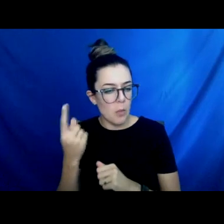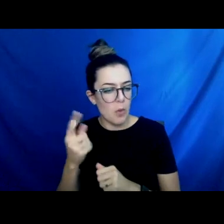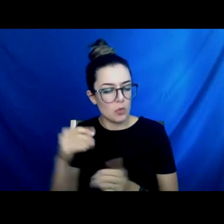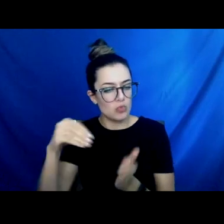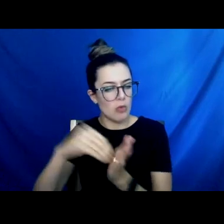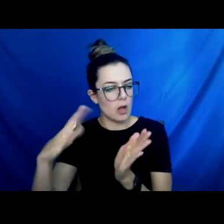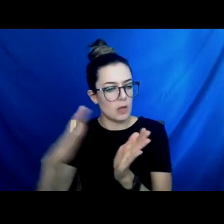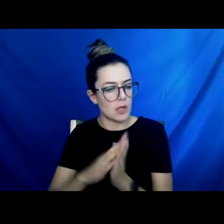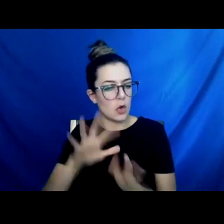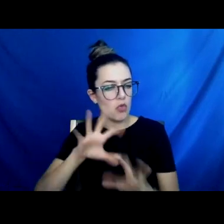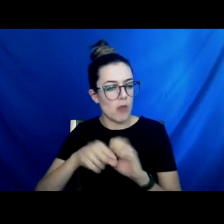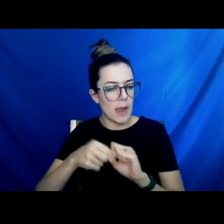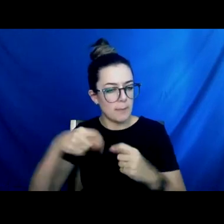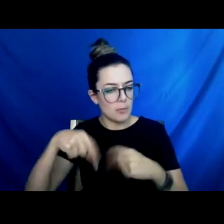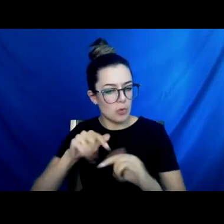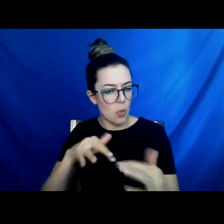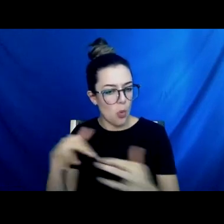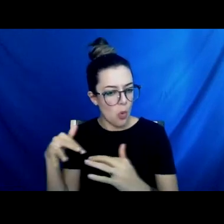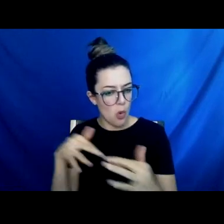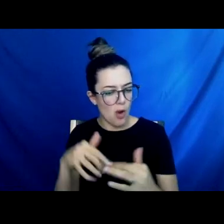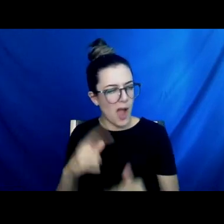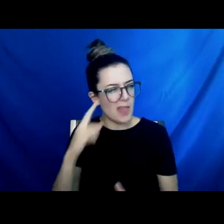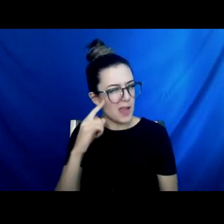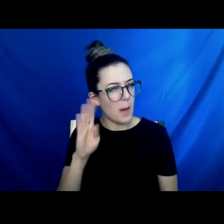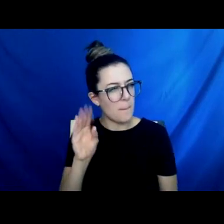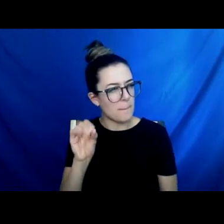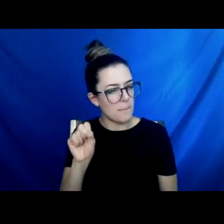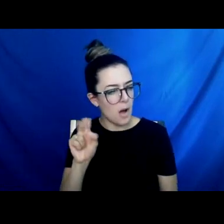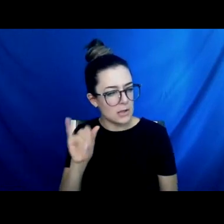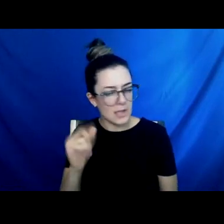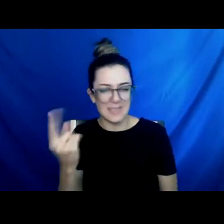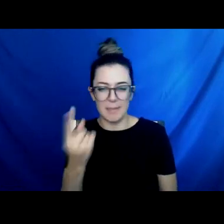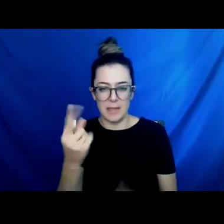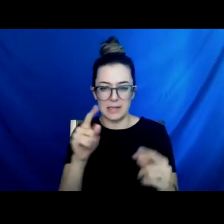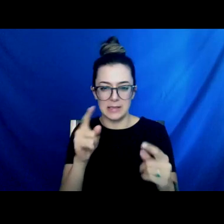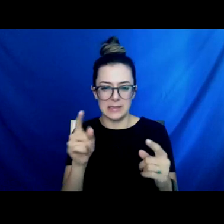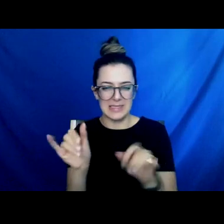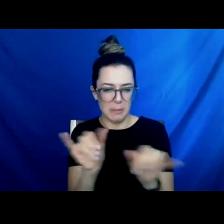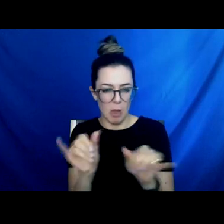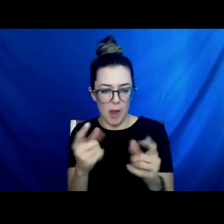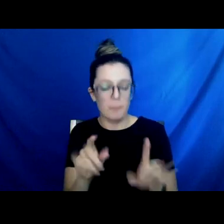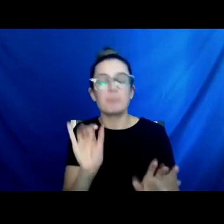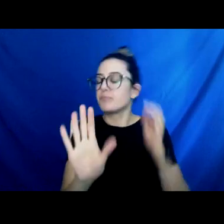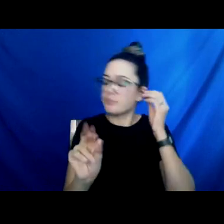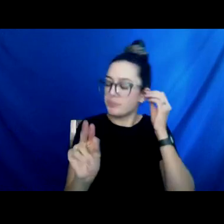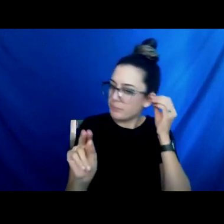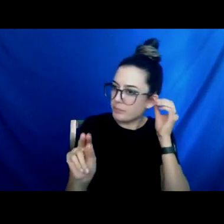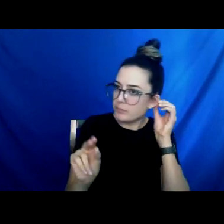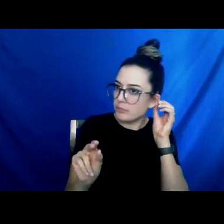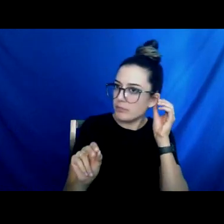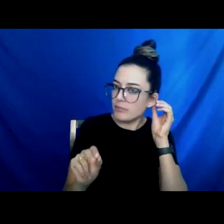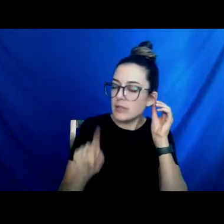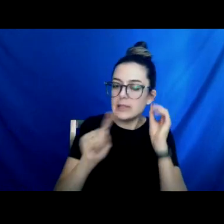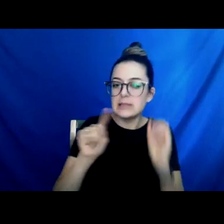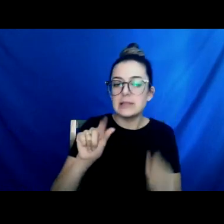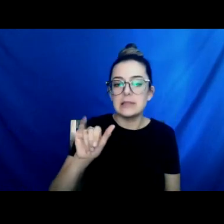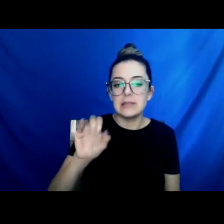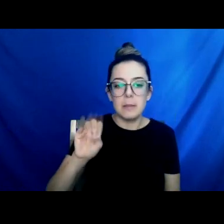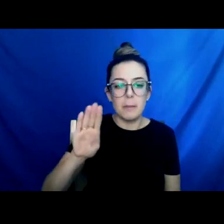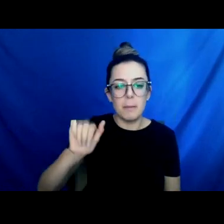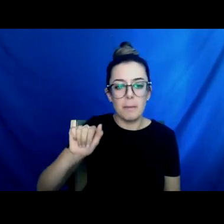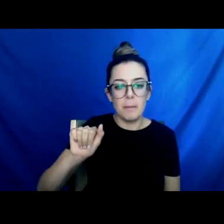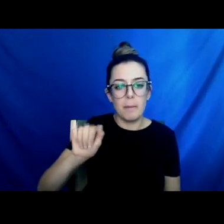Bosnia, where something similar was happening, where they were hearing, oh no, you know what it was? It was Zimbabwe, actually. It was political